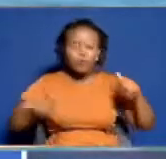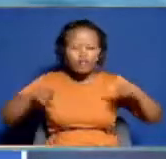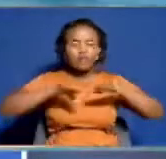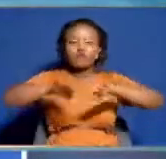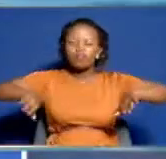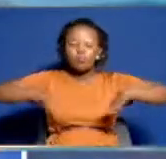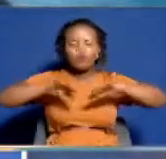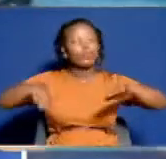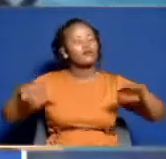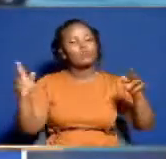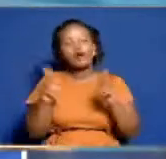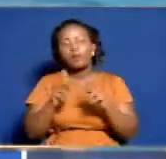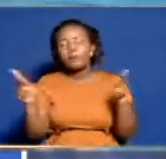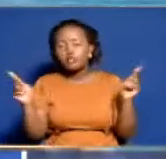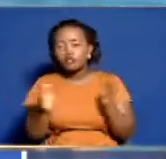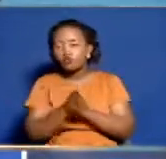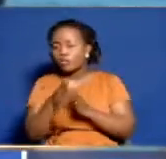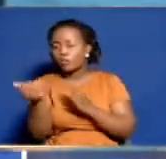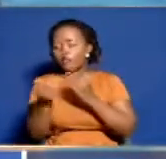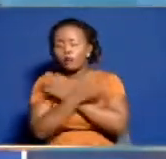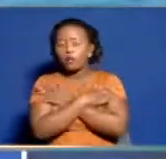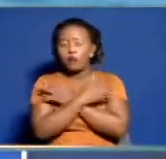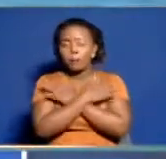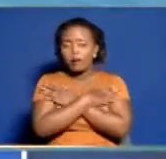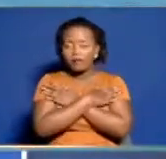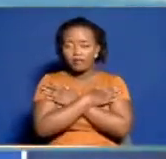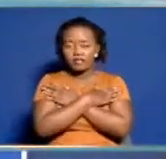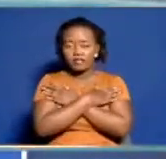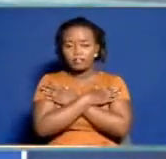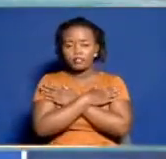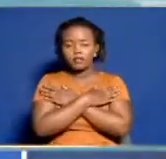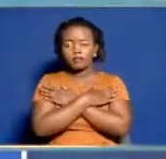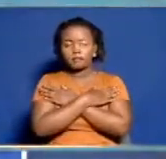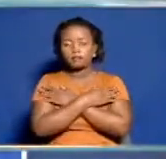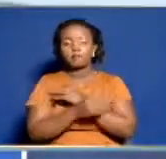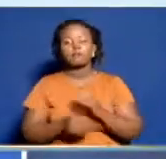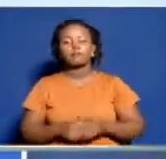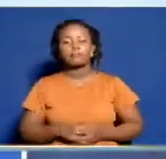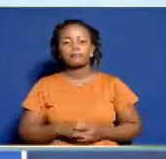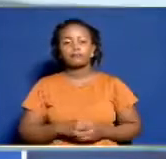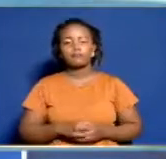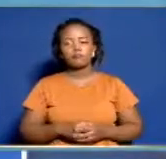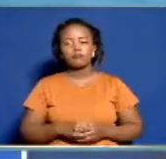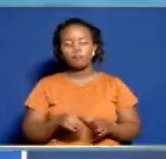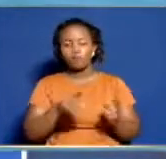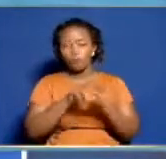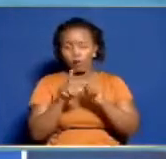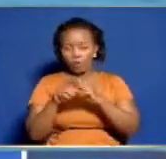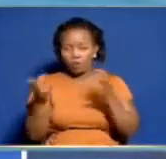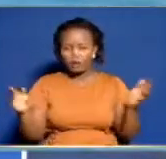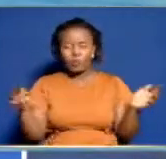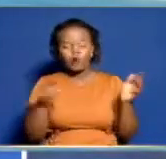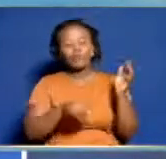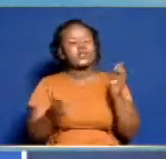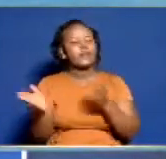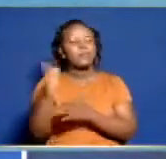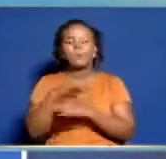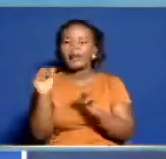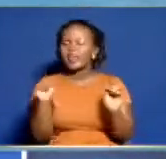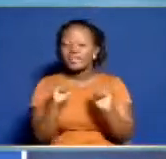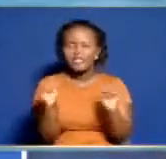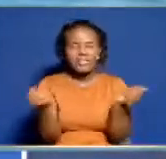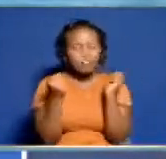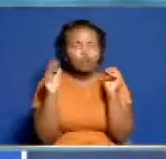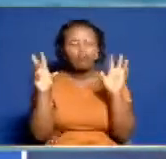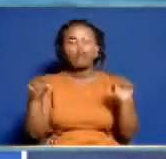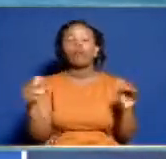mwenzangu diver Ranger Bernard Kome. Na tumerudi salama. Hakuna shida yoyote